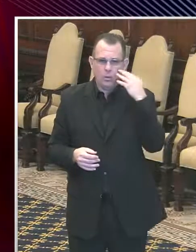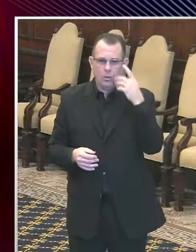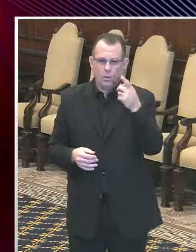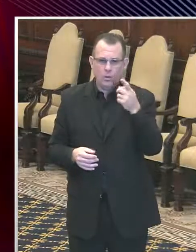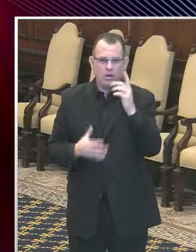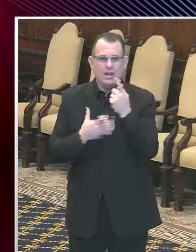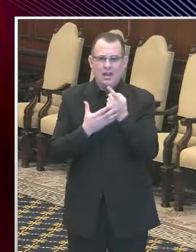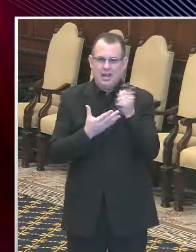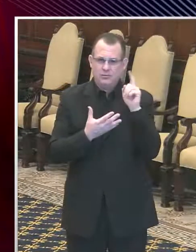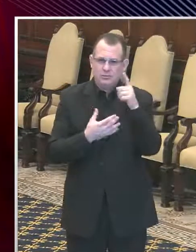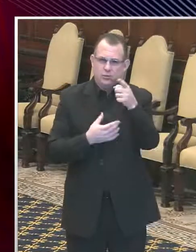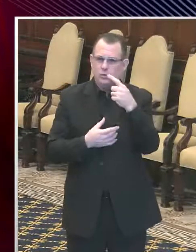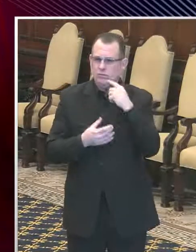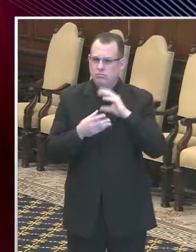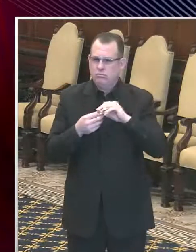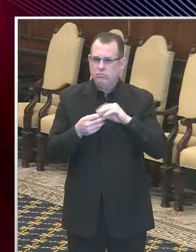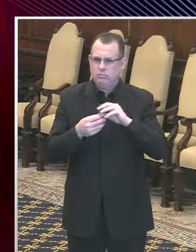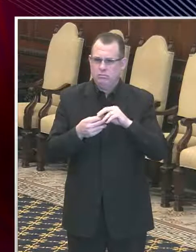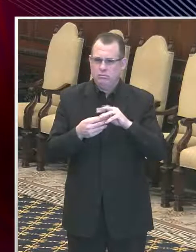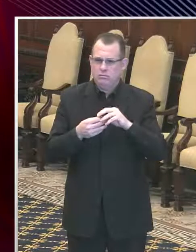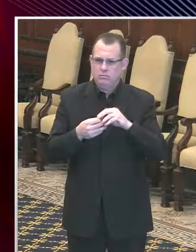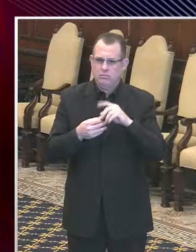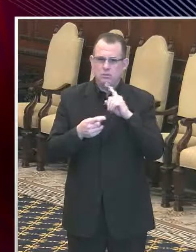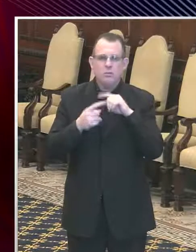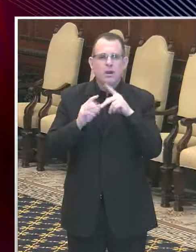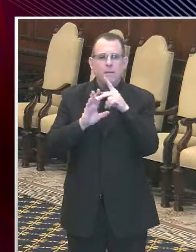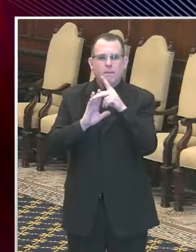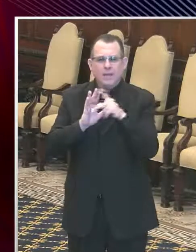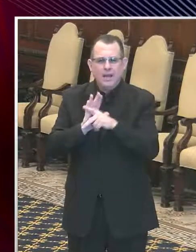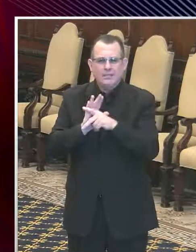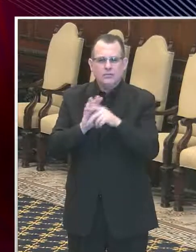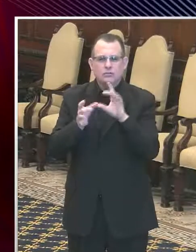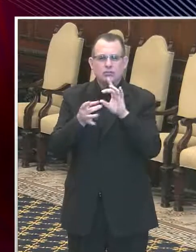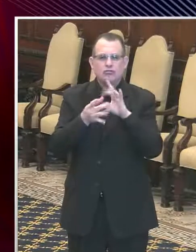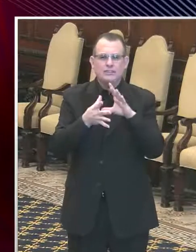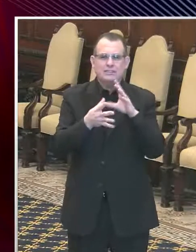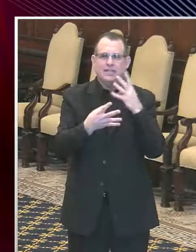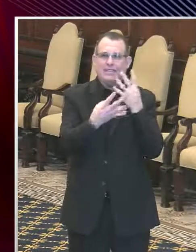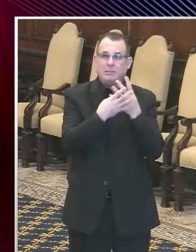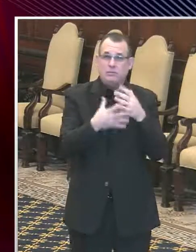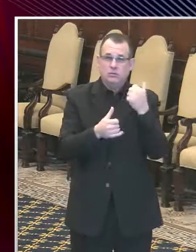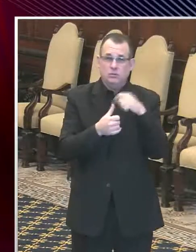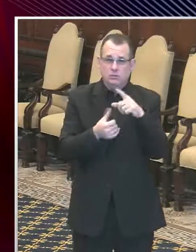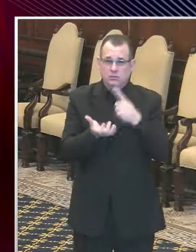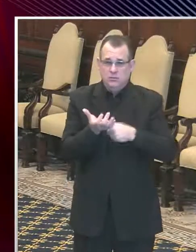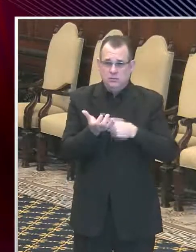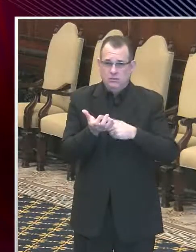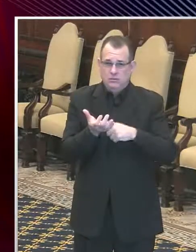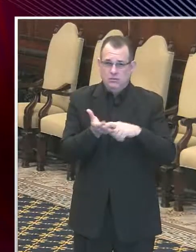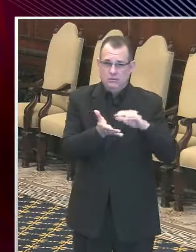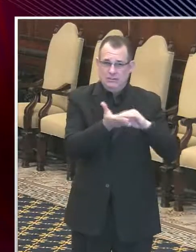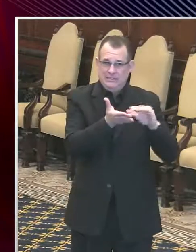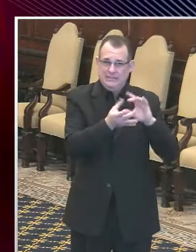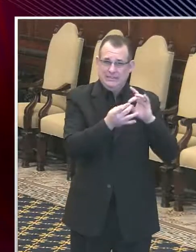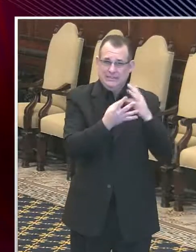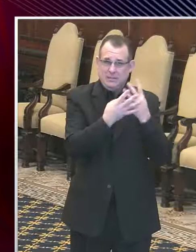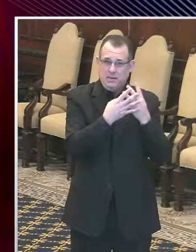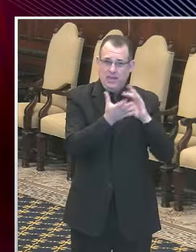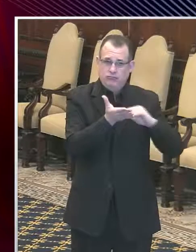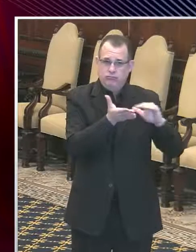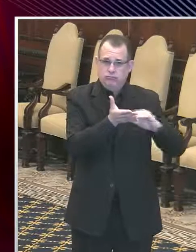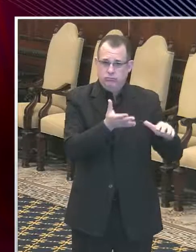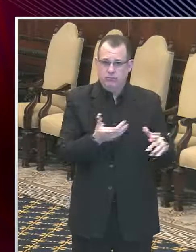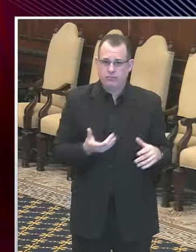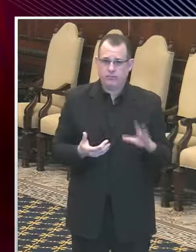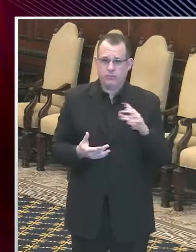said you talked about the policy of releasing inmates, sort of like they're treated